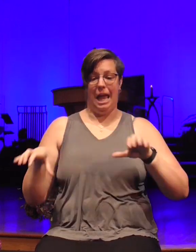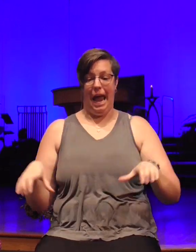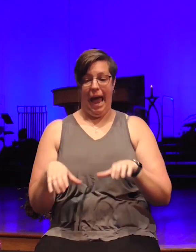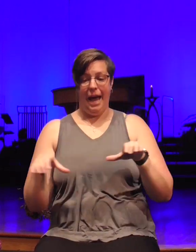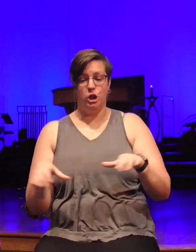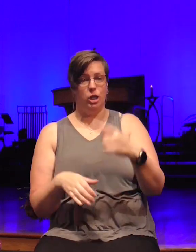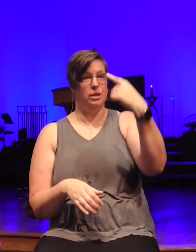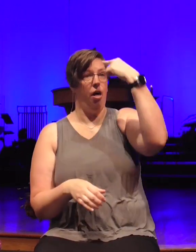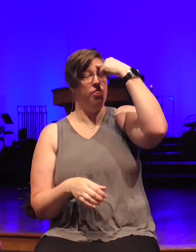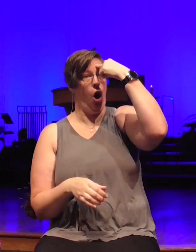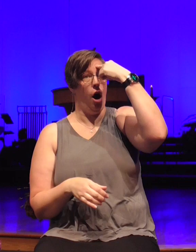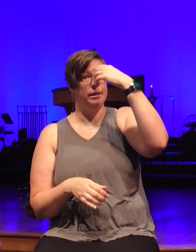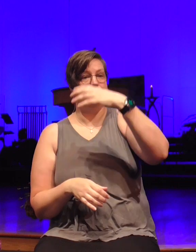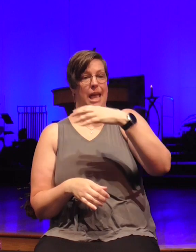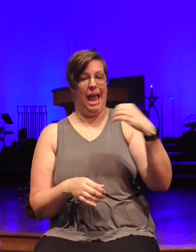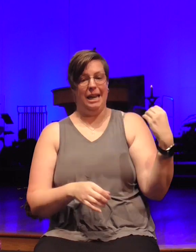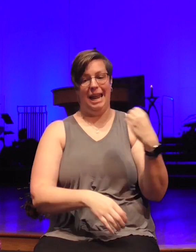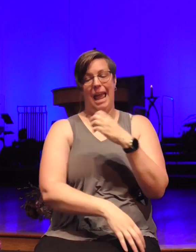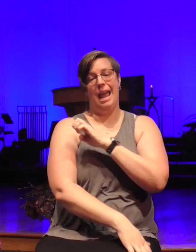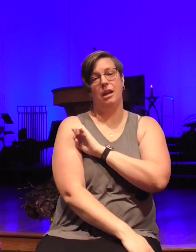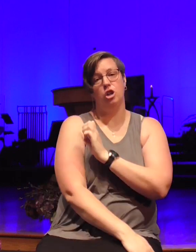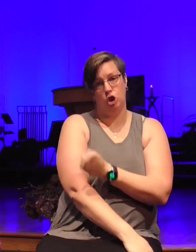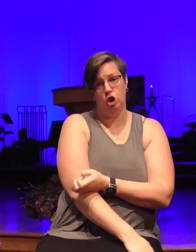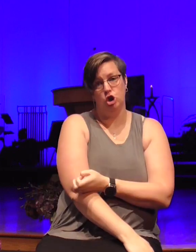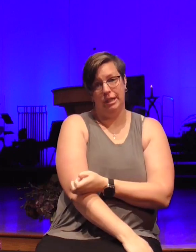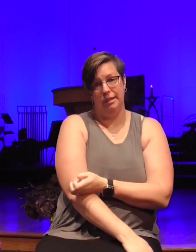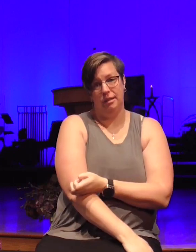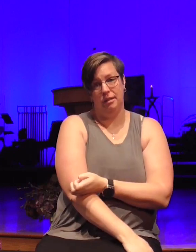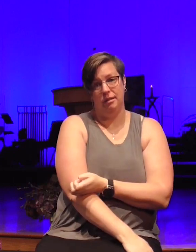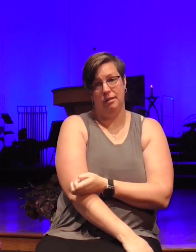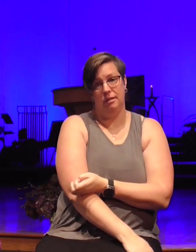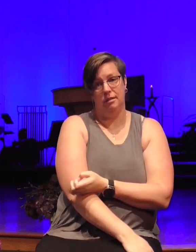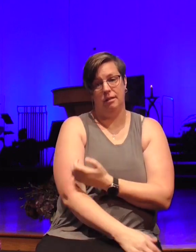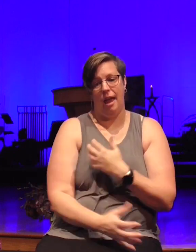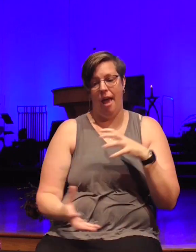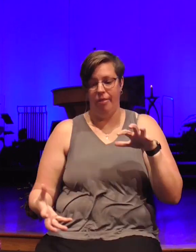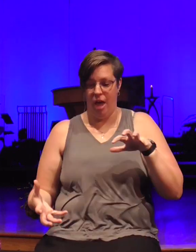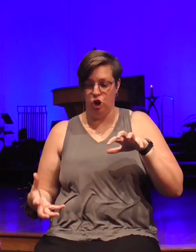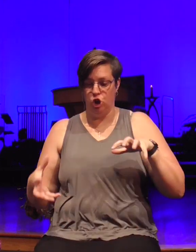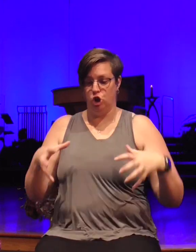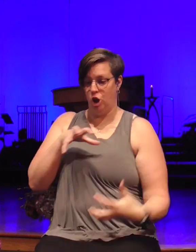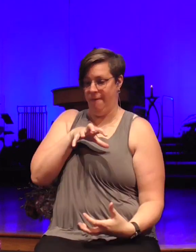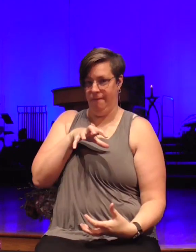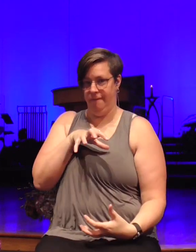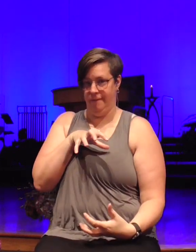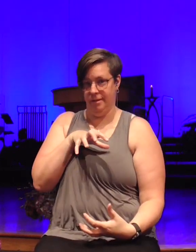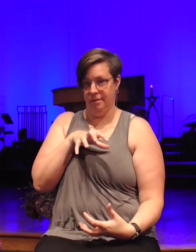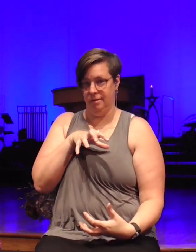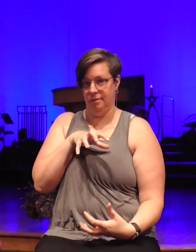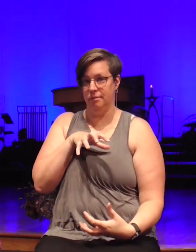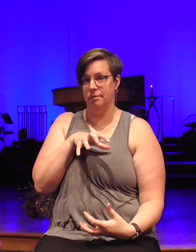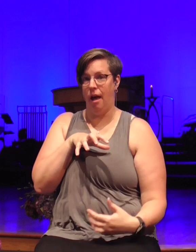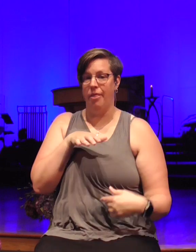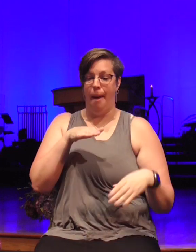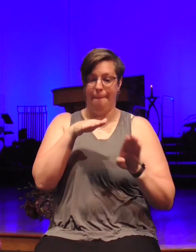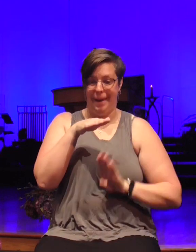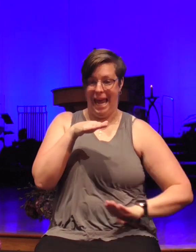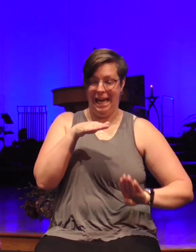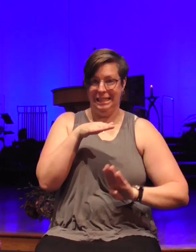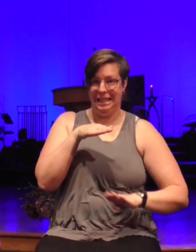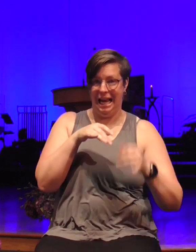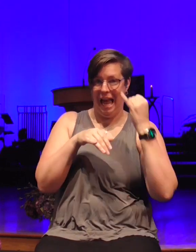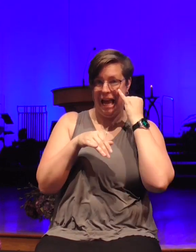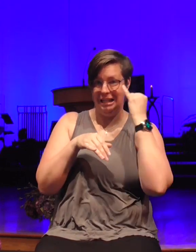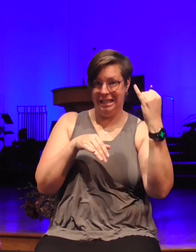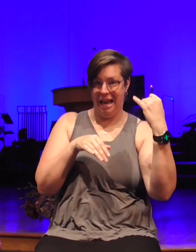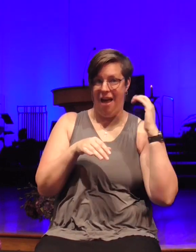actions, thoughts, energy, and shift the narrative of it, which is the basic idea of this